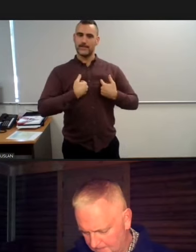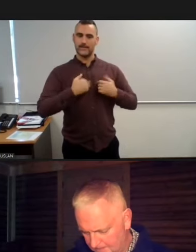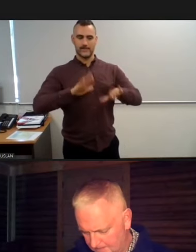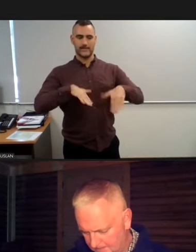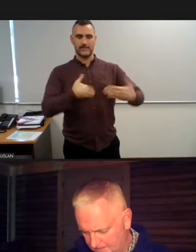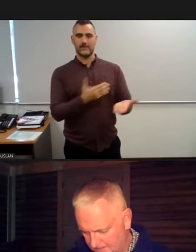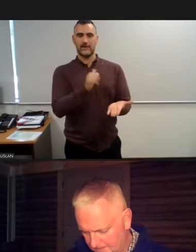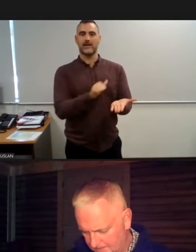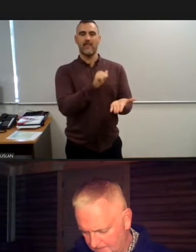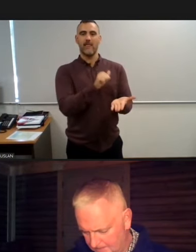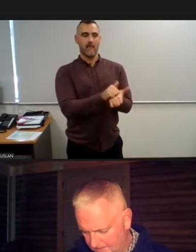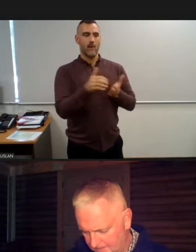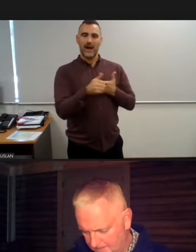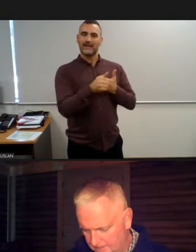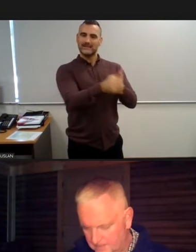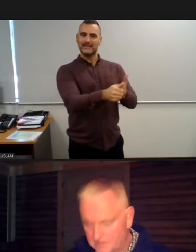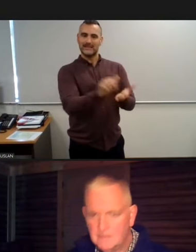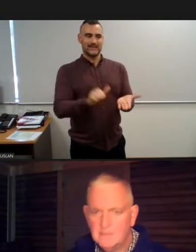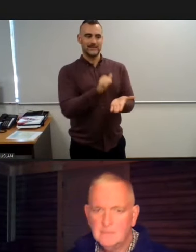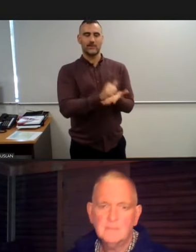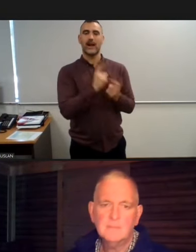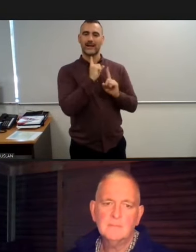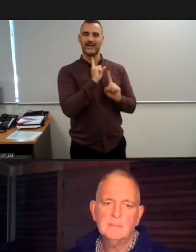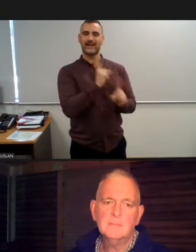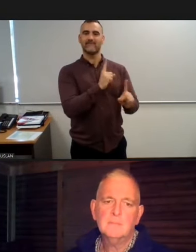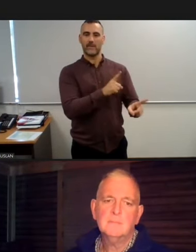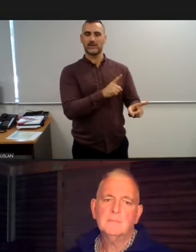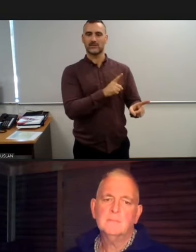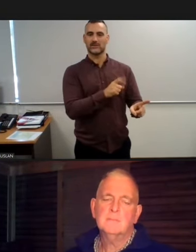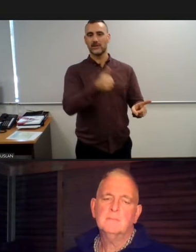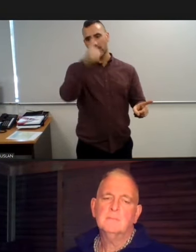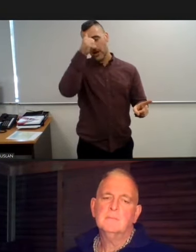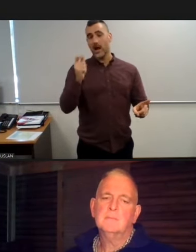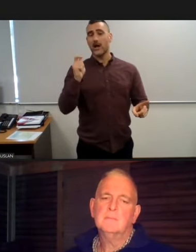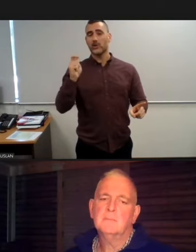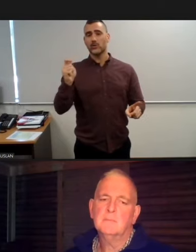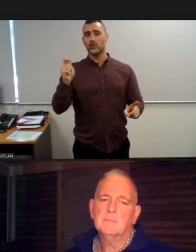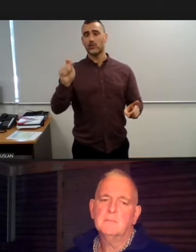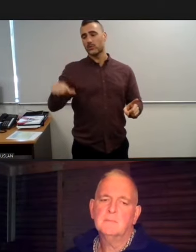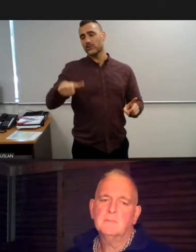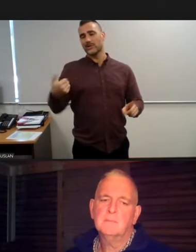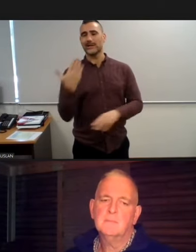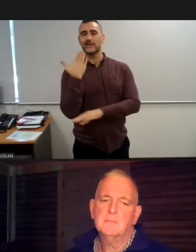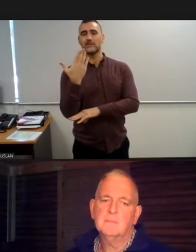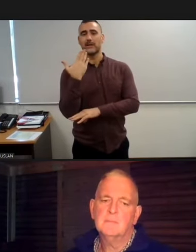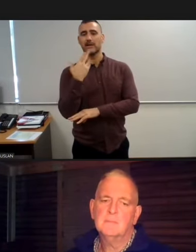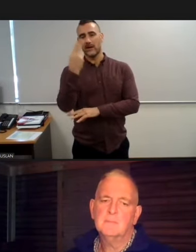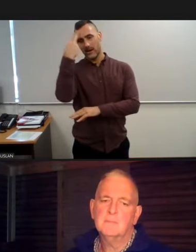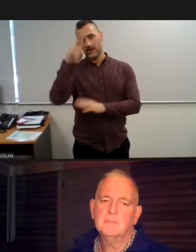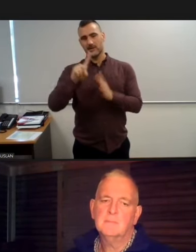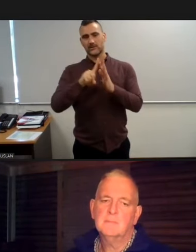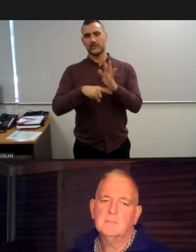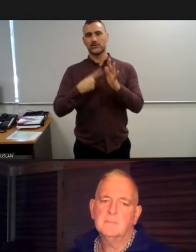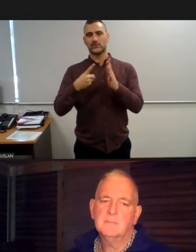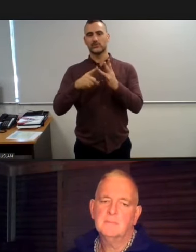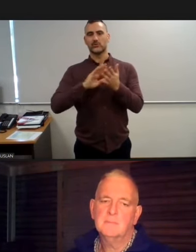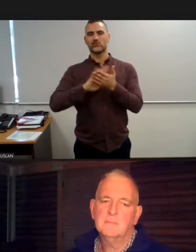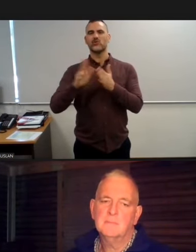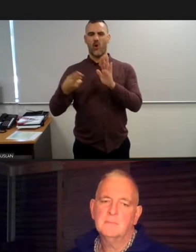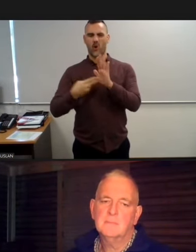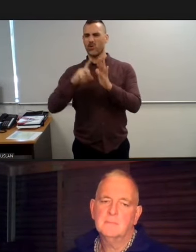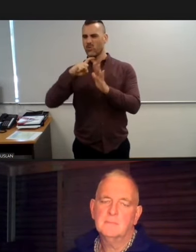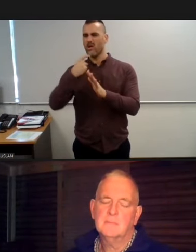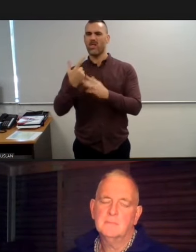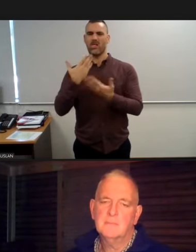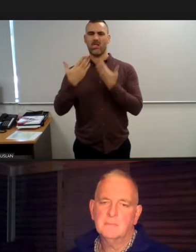is going to talk a bit more about some of these matters, but which will be excellent because he knows, in one sentence, he